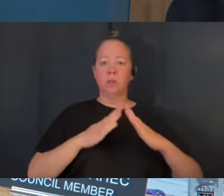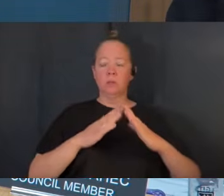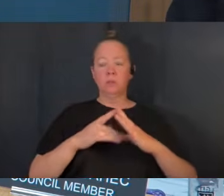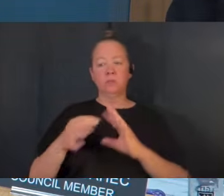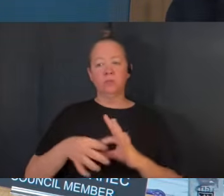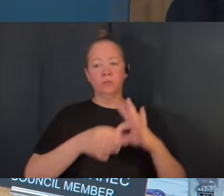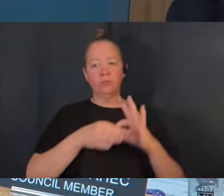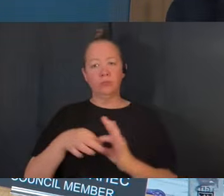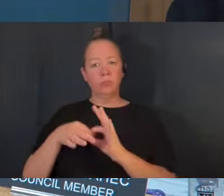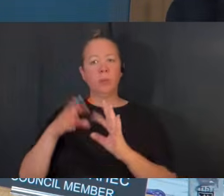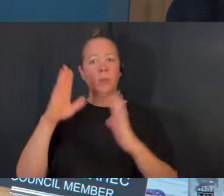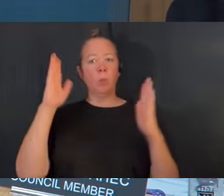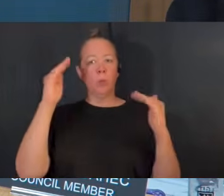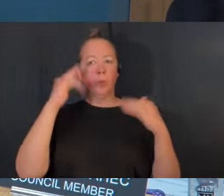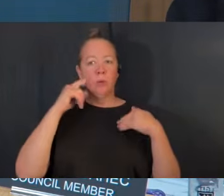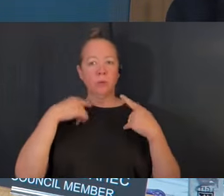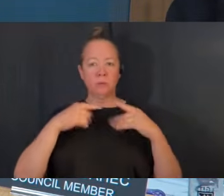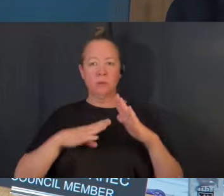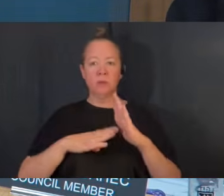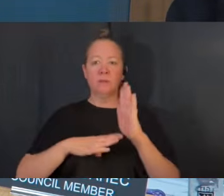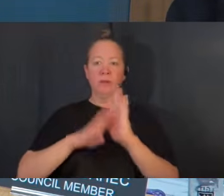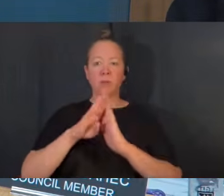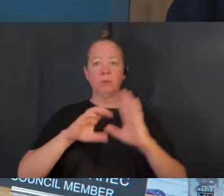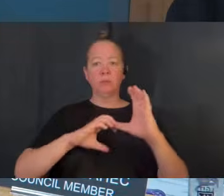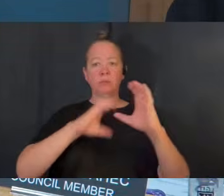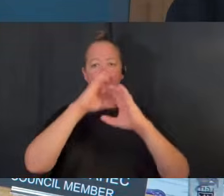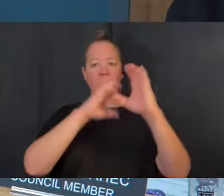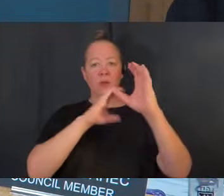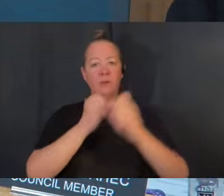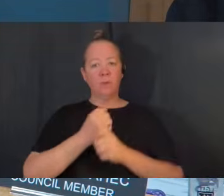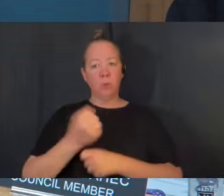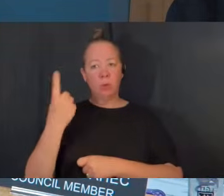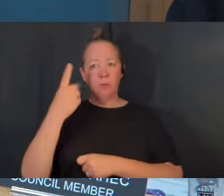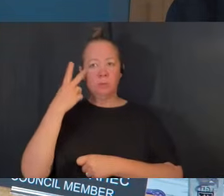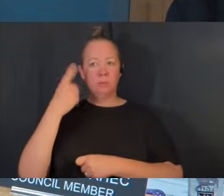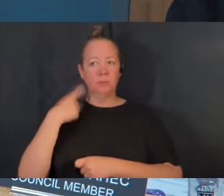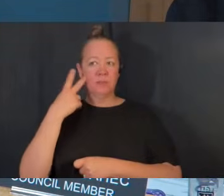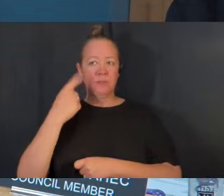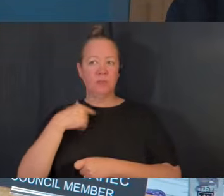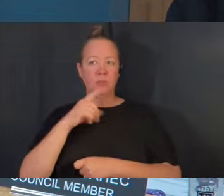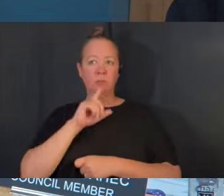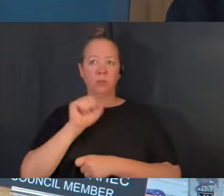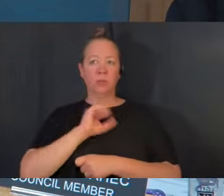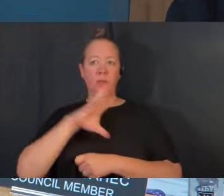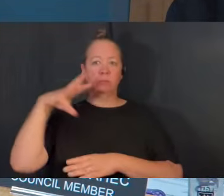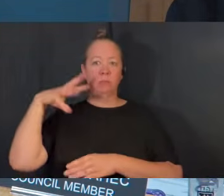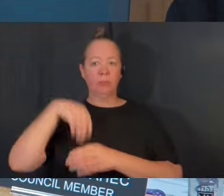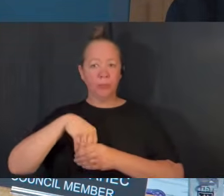turn into a development that everyone sees as an integral part of the town.